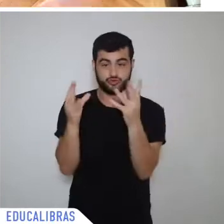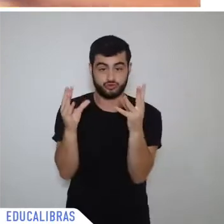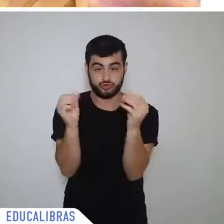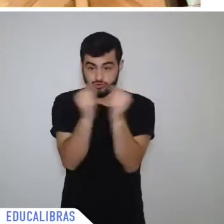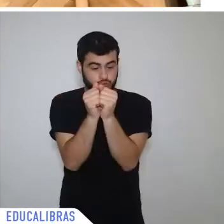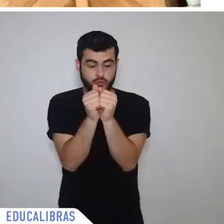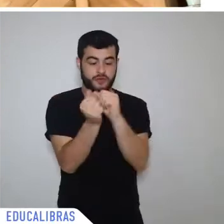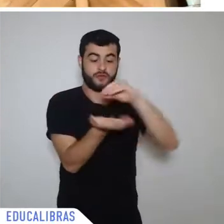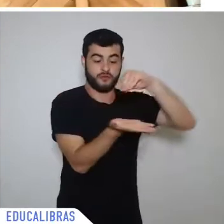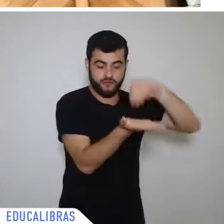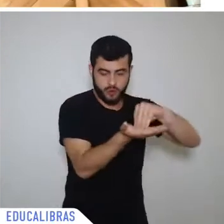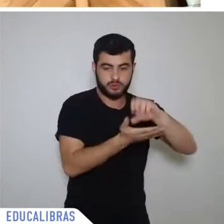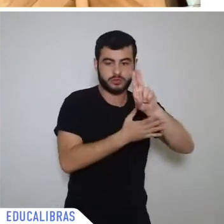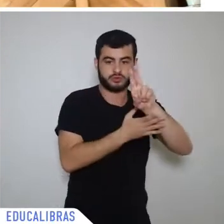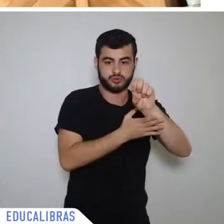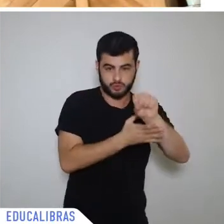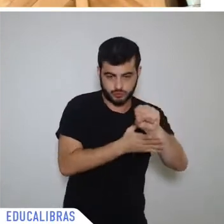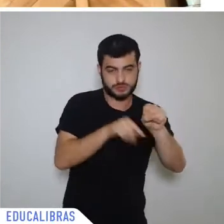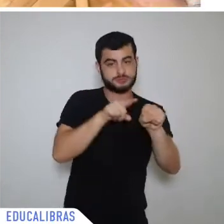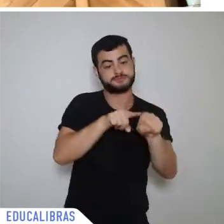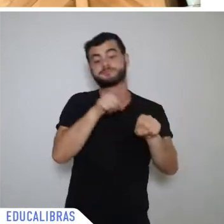considering the lack of